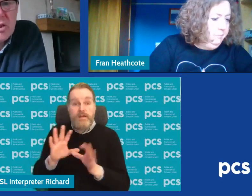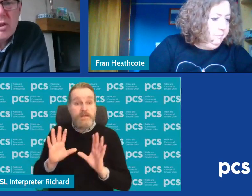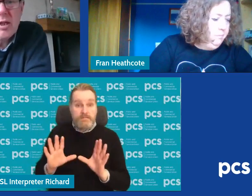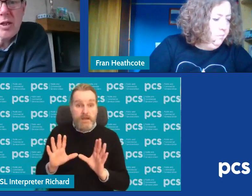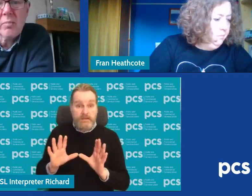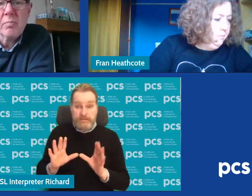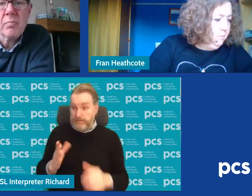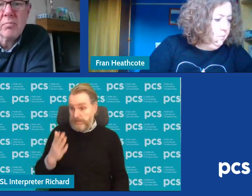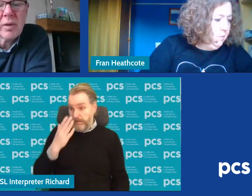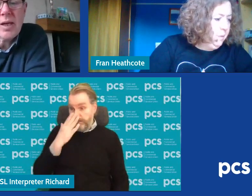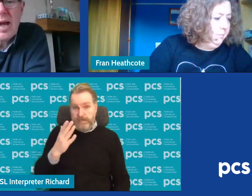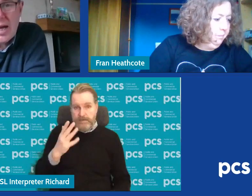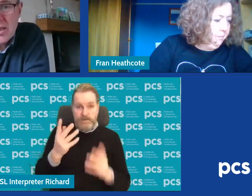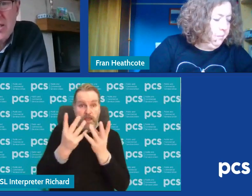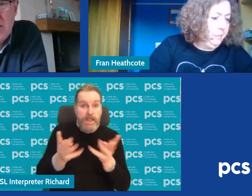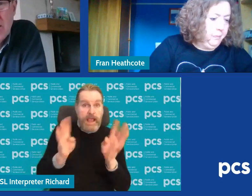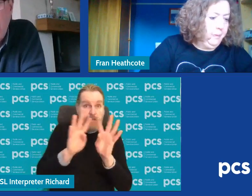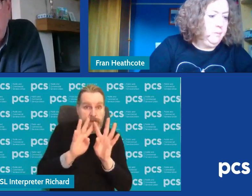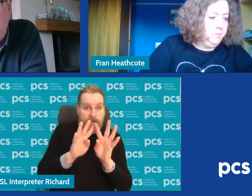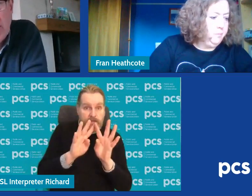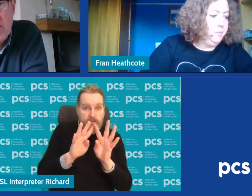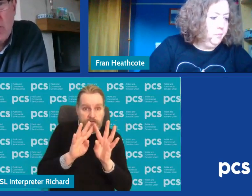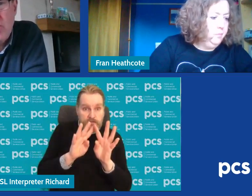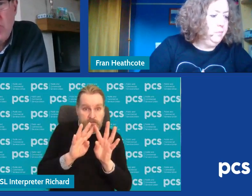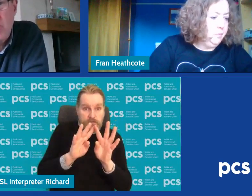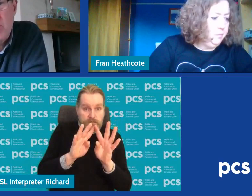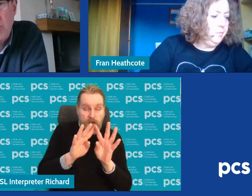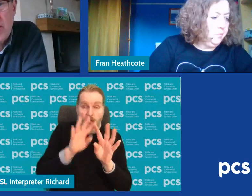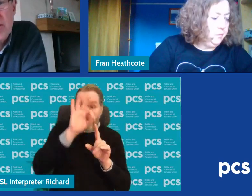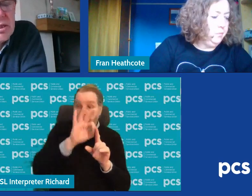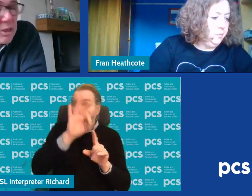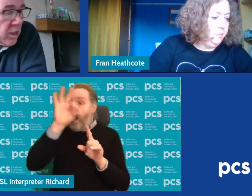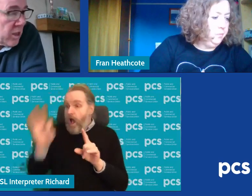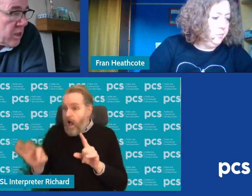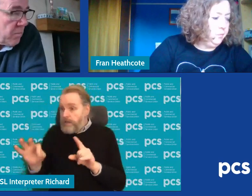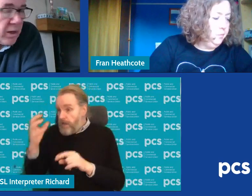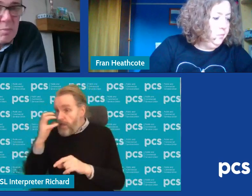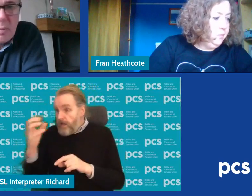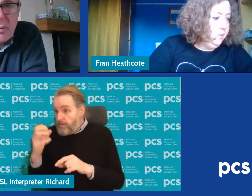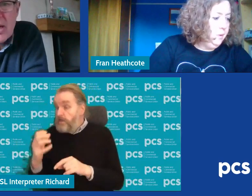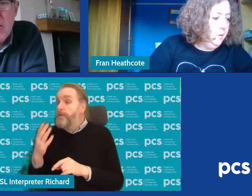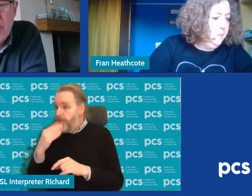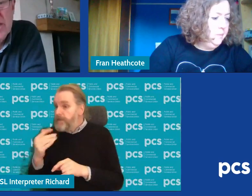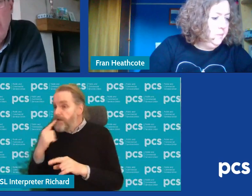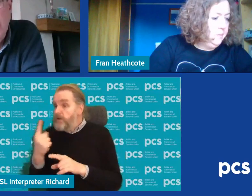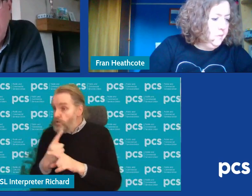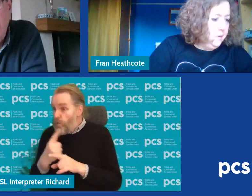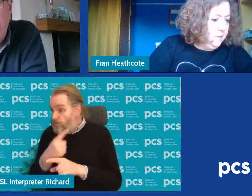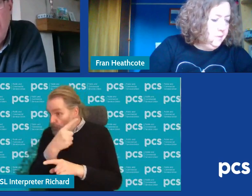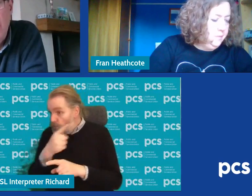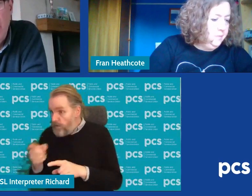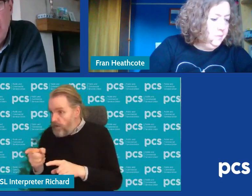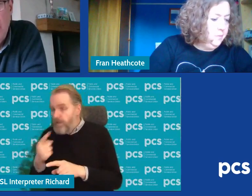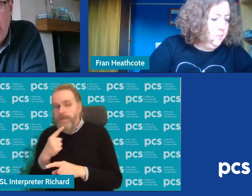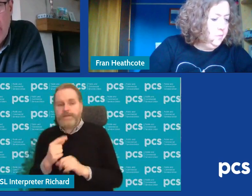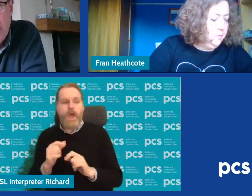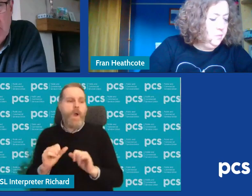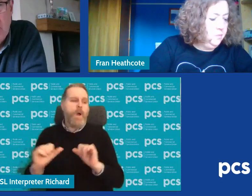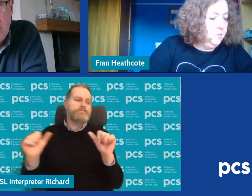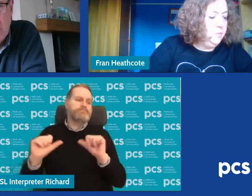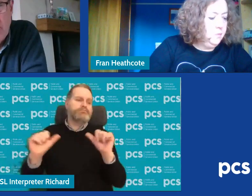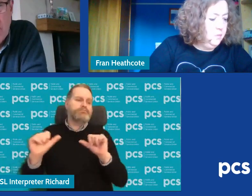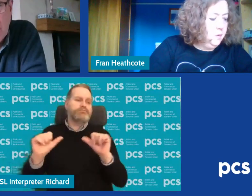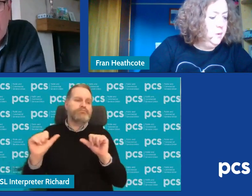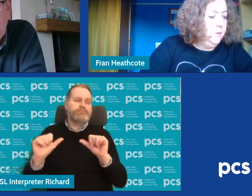are certainly being asked to give authority to open talks with us. But in the press release that we've done tonight, Fran,